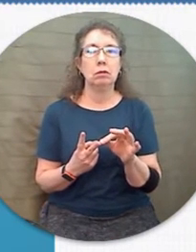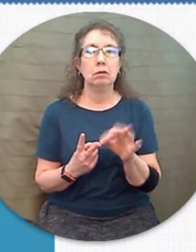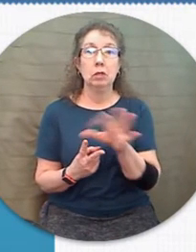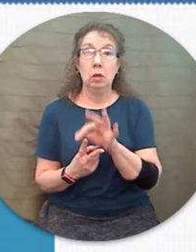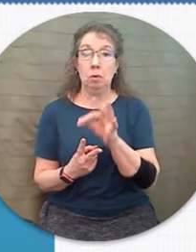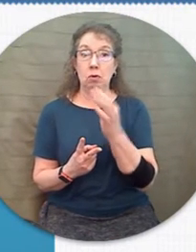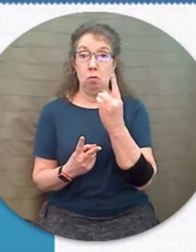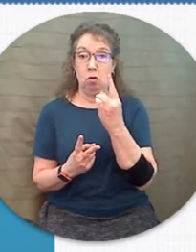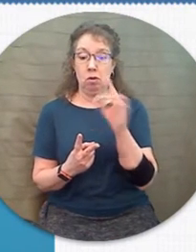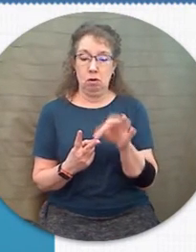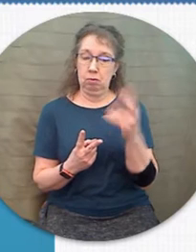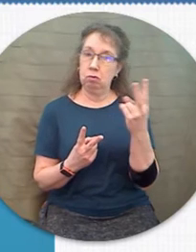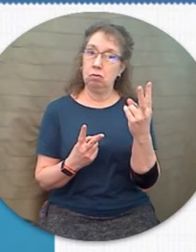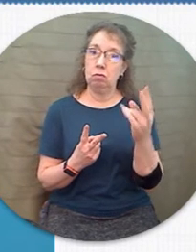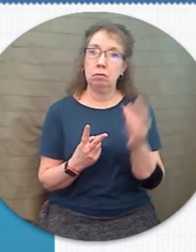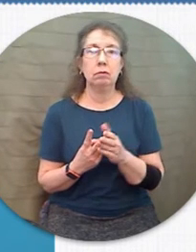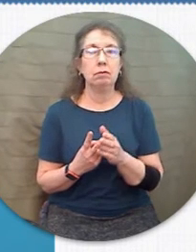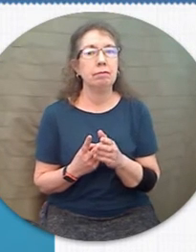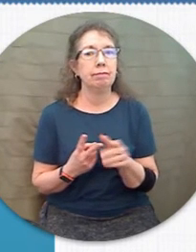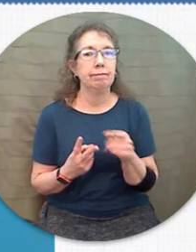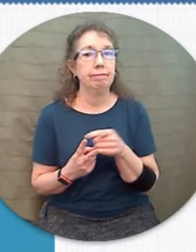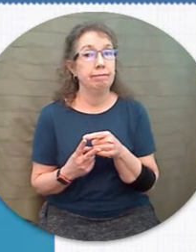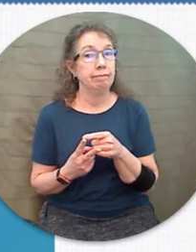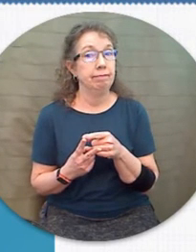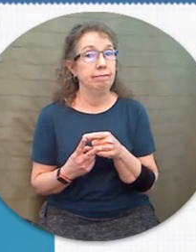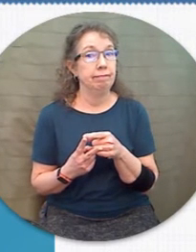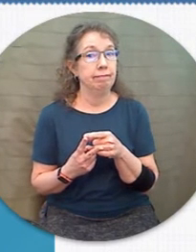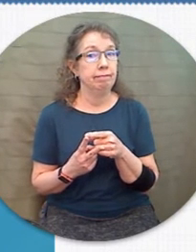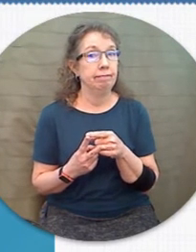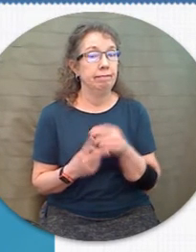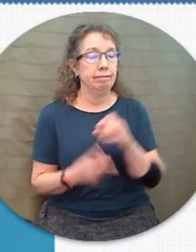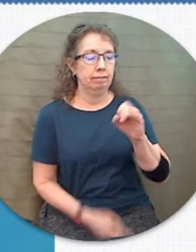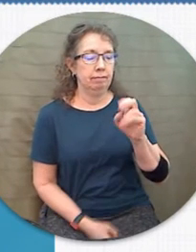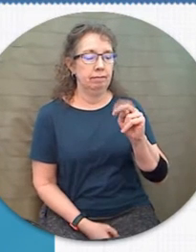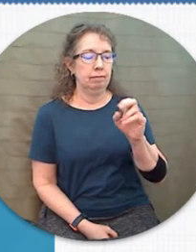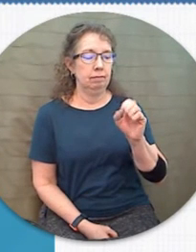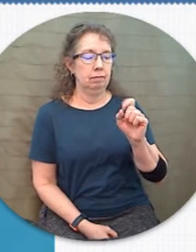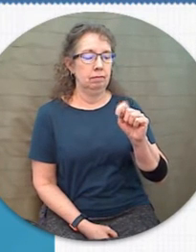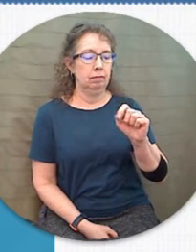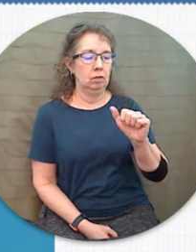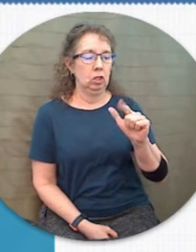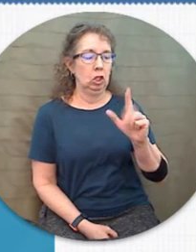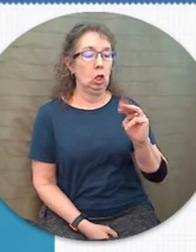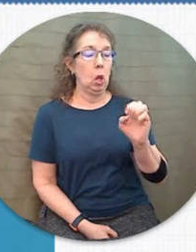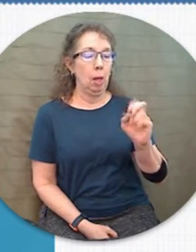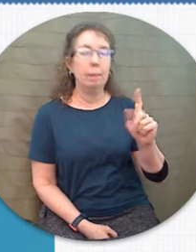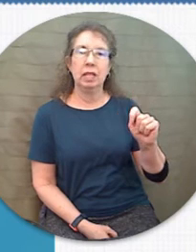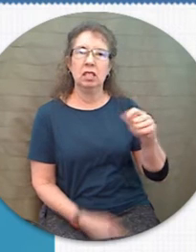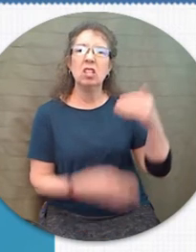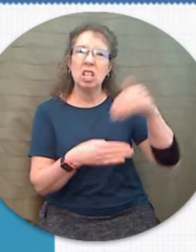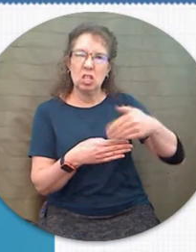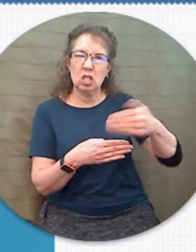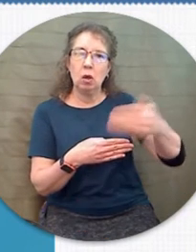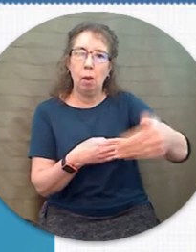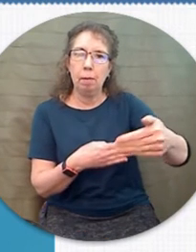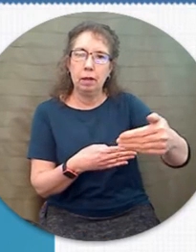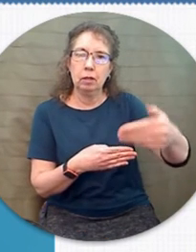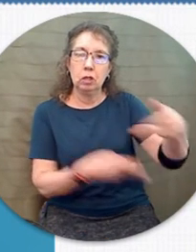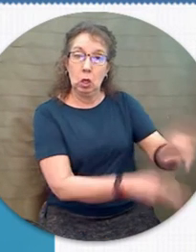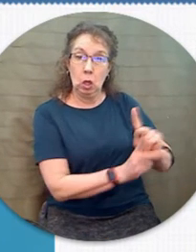1, option 2, we can have an installment loan where we pay 90 euros per month